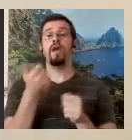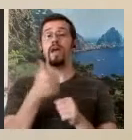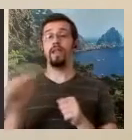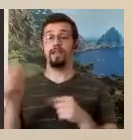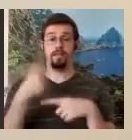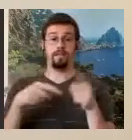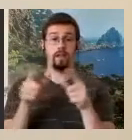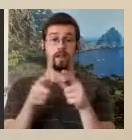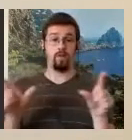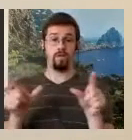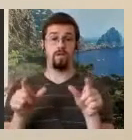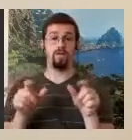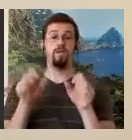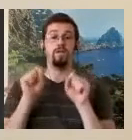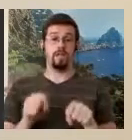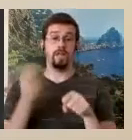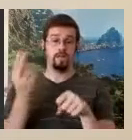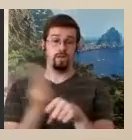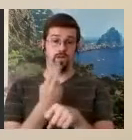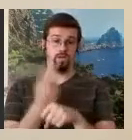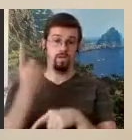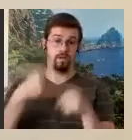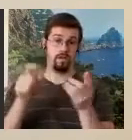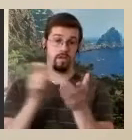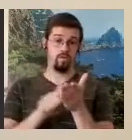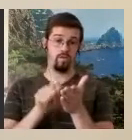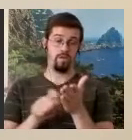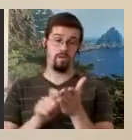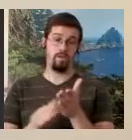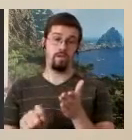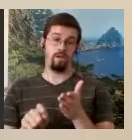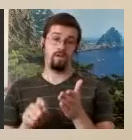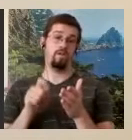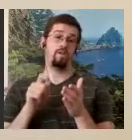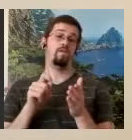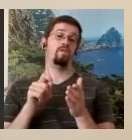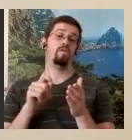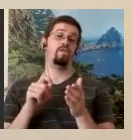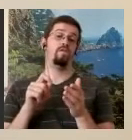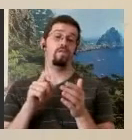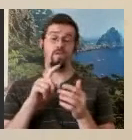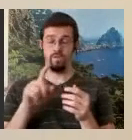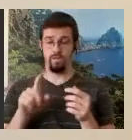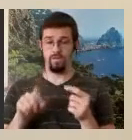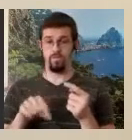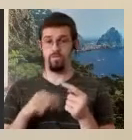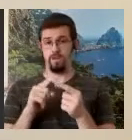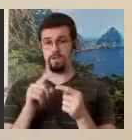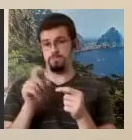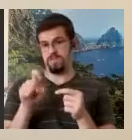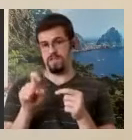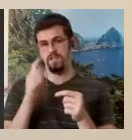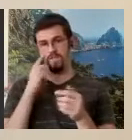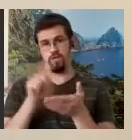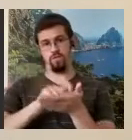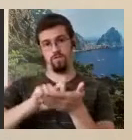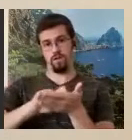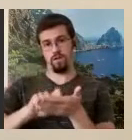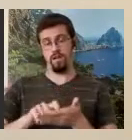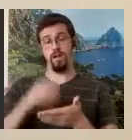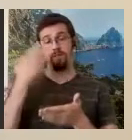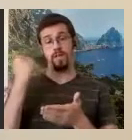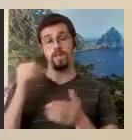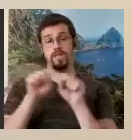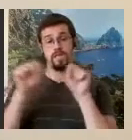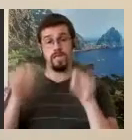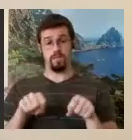put sign writing to use, then we immediately talk of an orthography, because once a writing system is